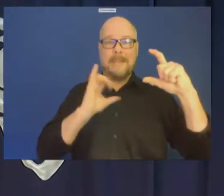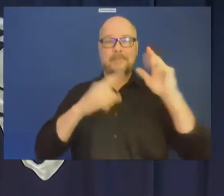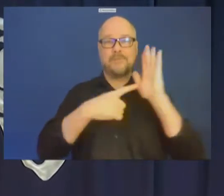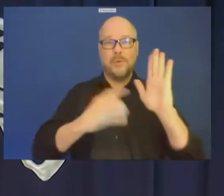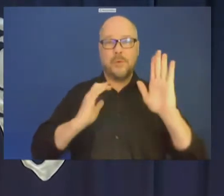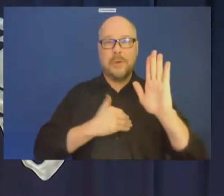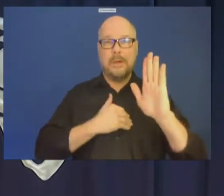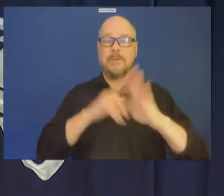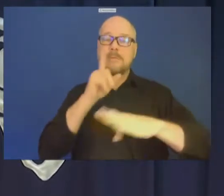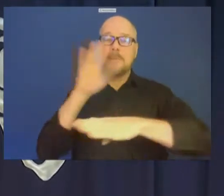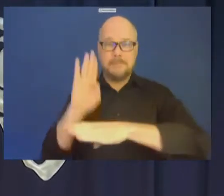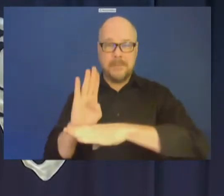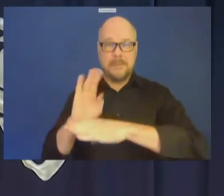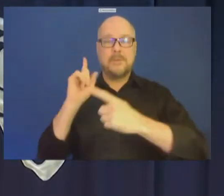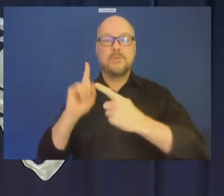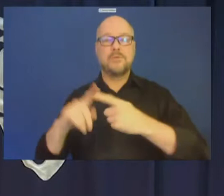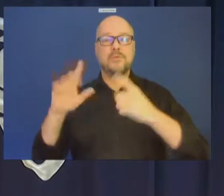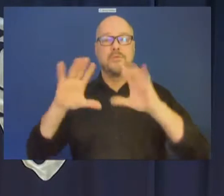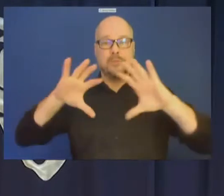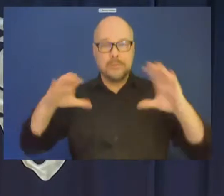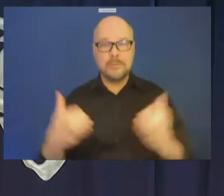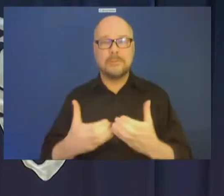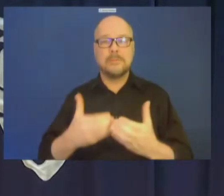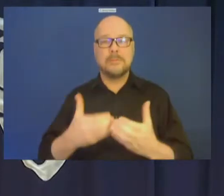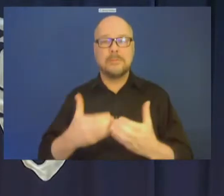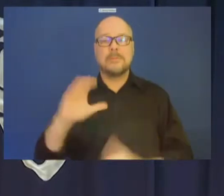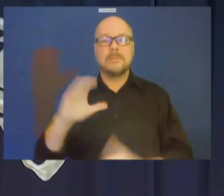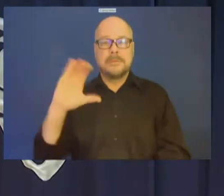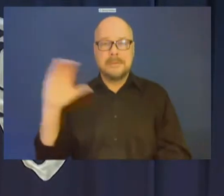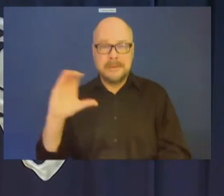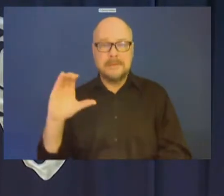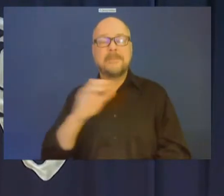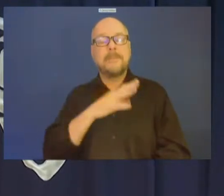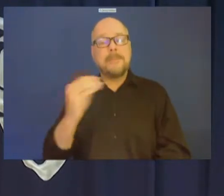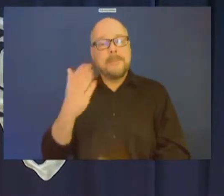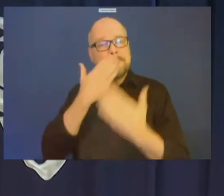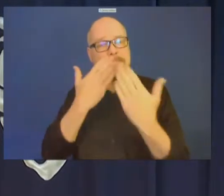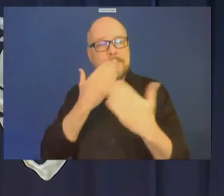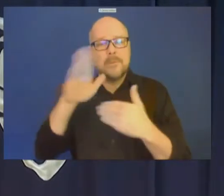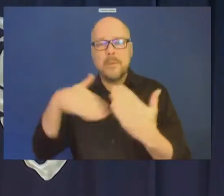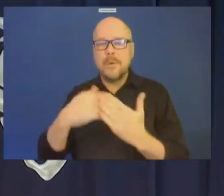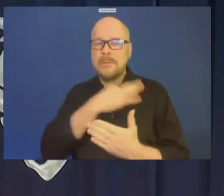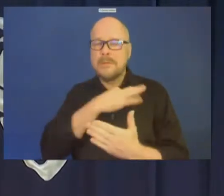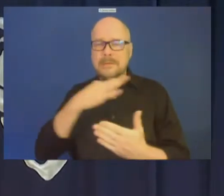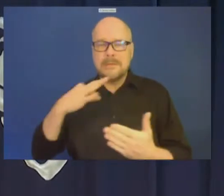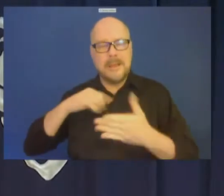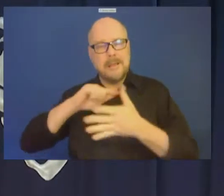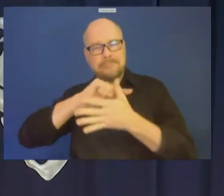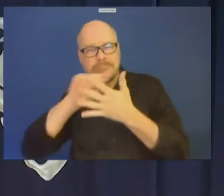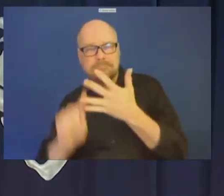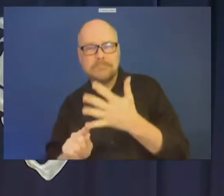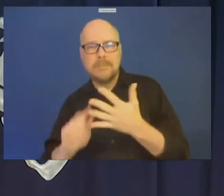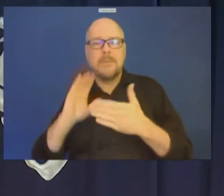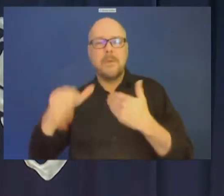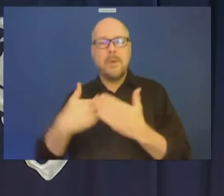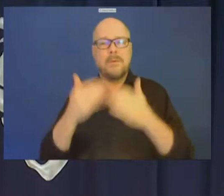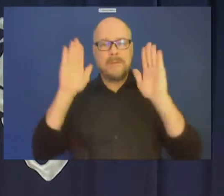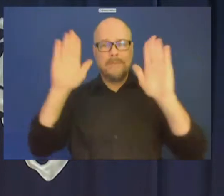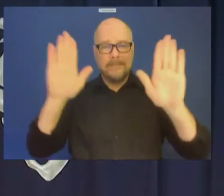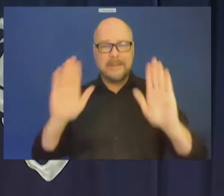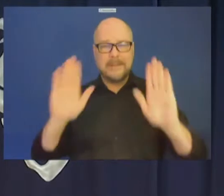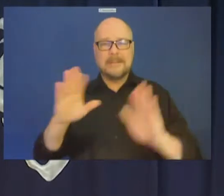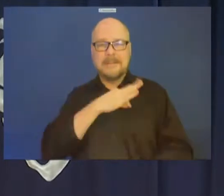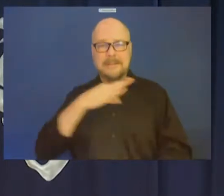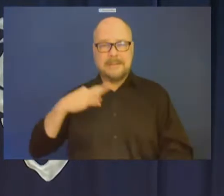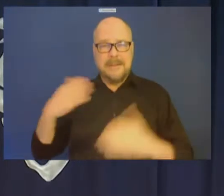Lieutenant Helton, Sergeant Edmonds, Officers Anderson, Purdy, and Embry, and all of our fantastic staff here for teaching us to carry